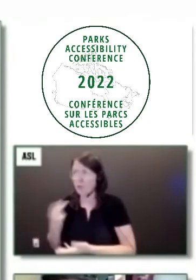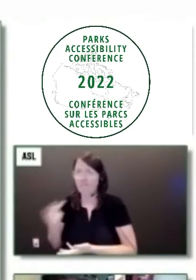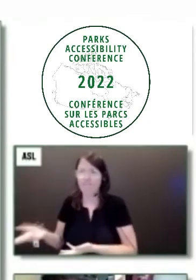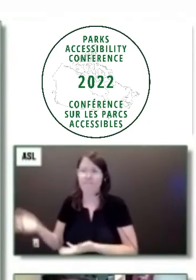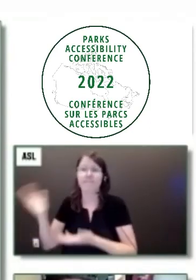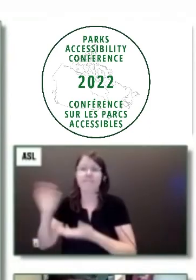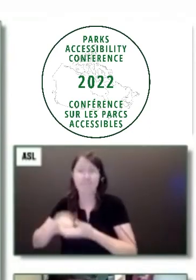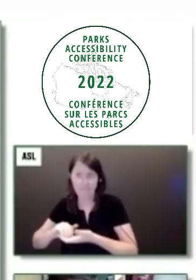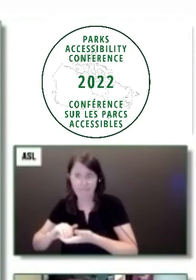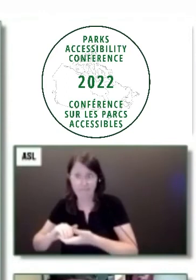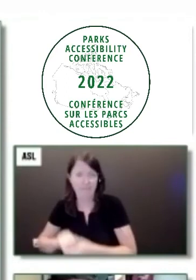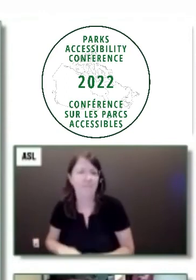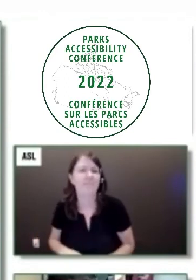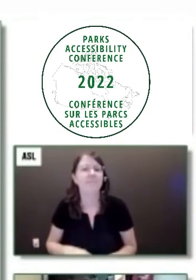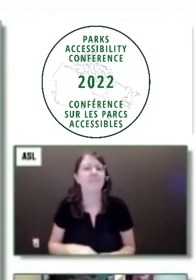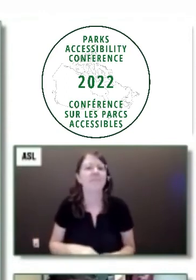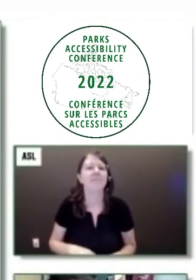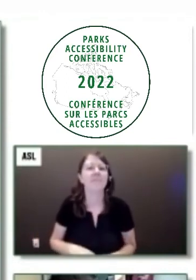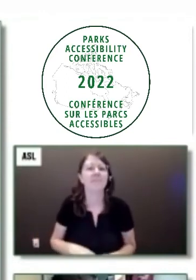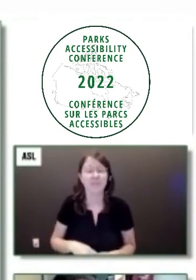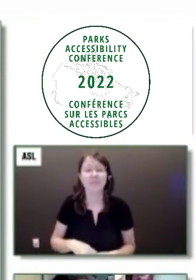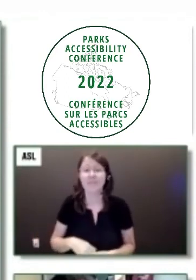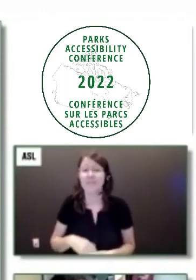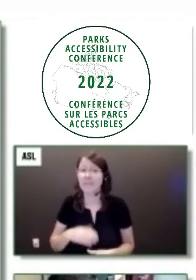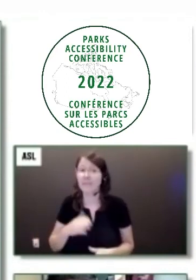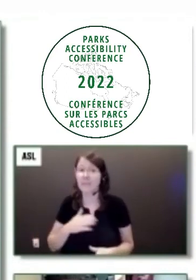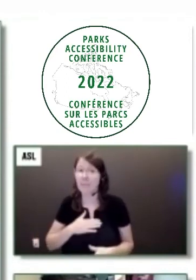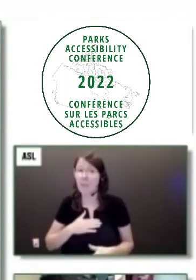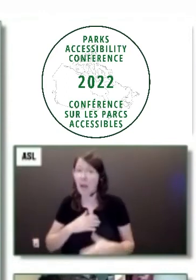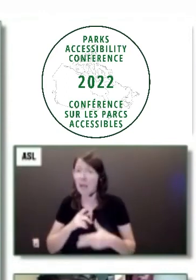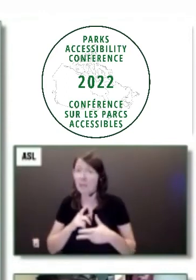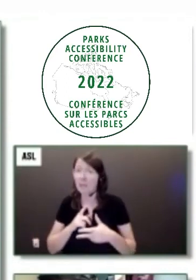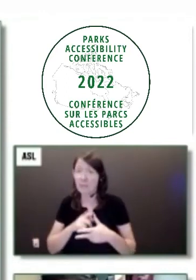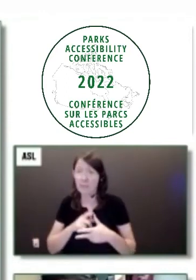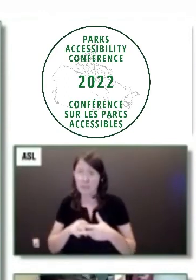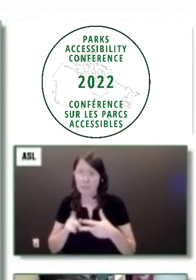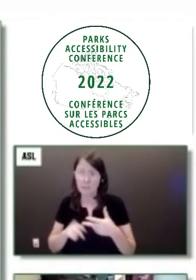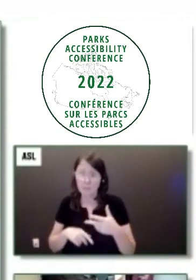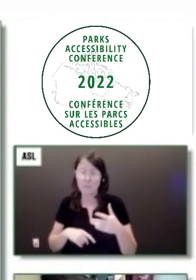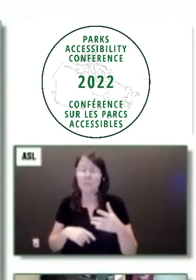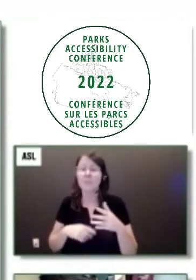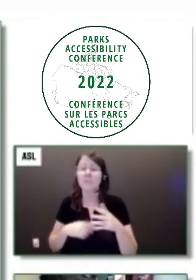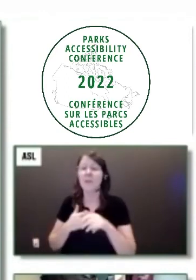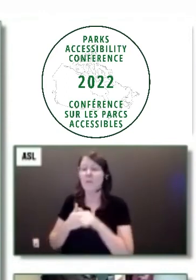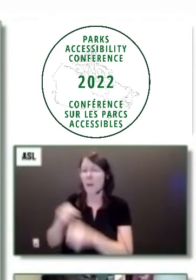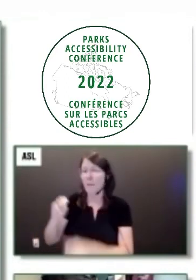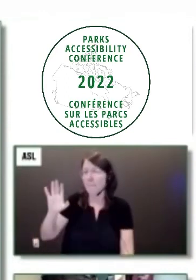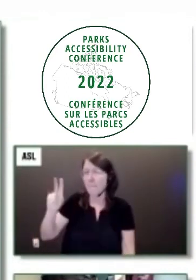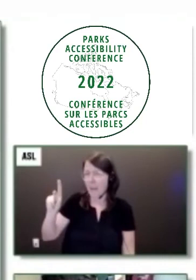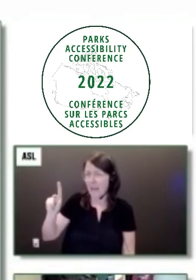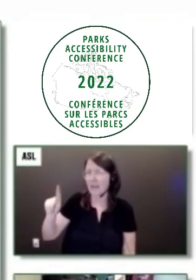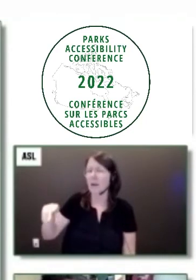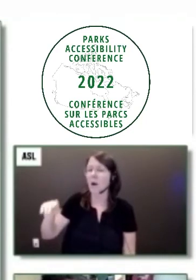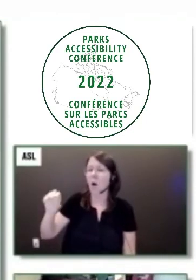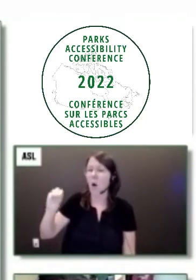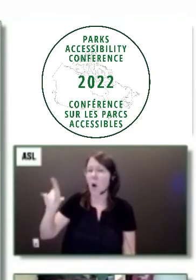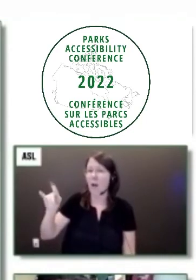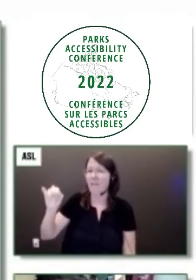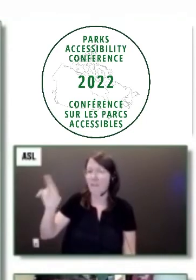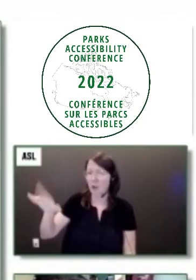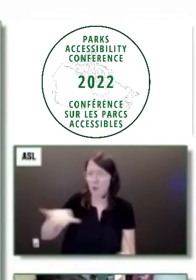beginning stem from some of Mike Oliver's work establishing the social model of disability. And after briefly discussing some of those